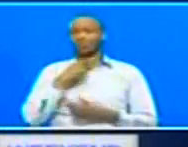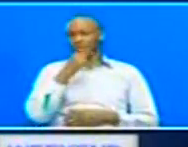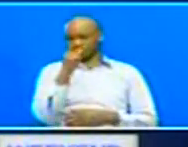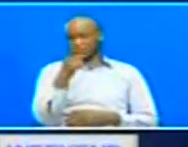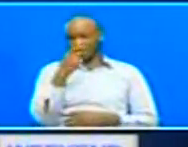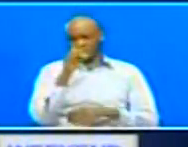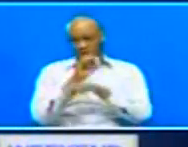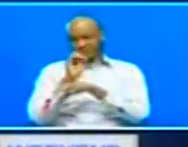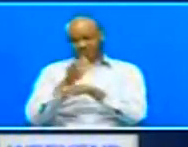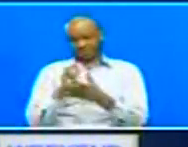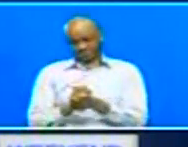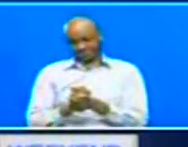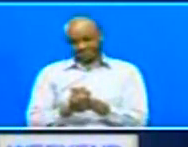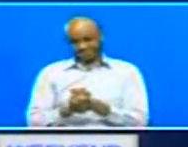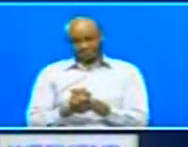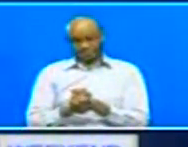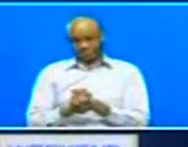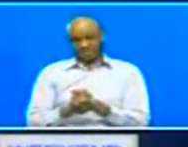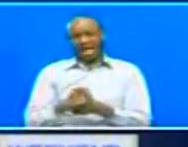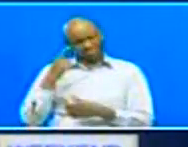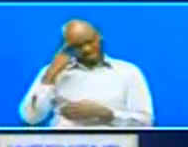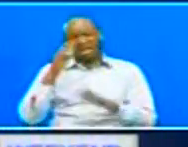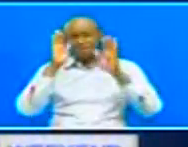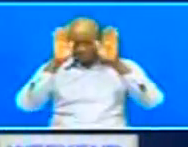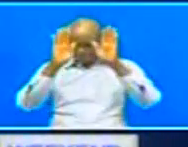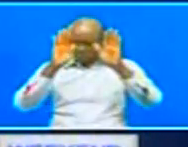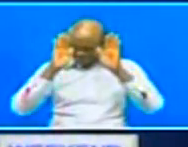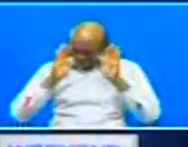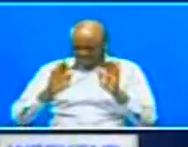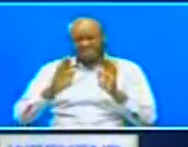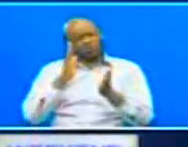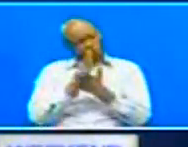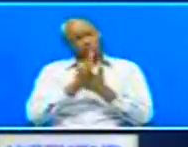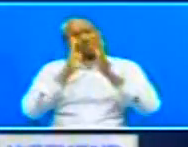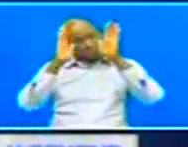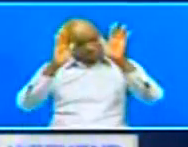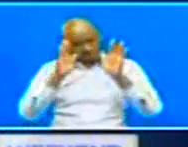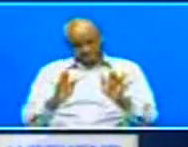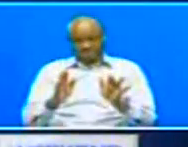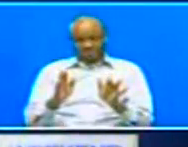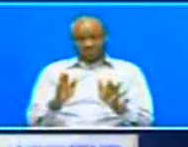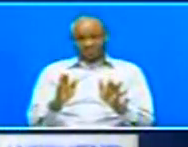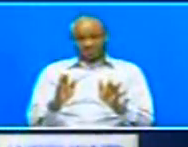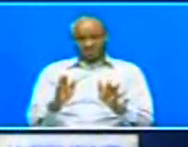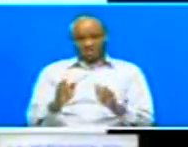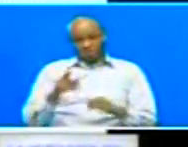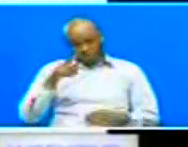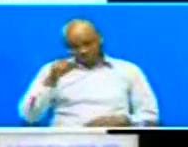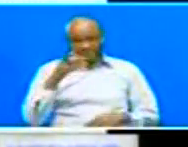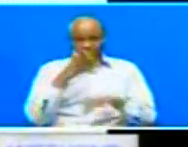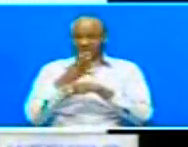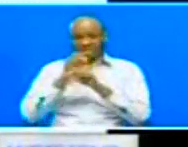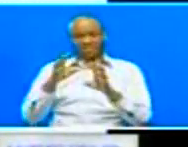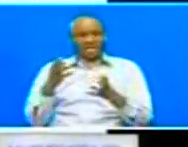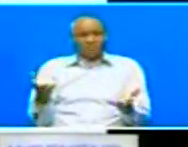let me give some advice. It is important, extremely important, not to be fake.